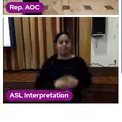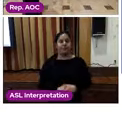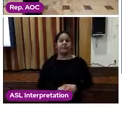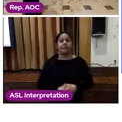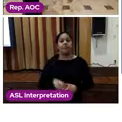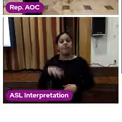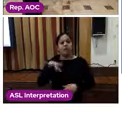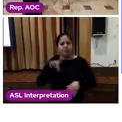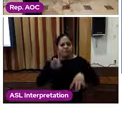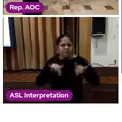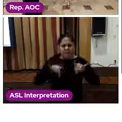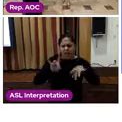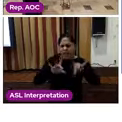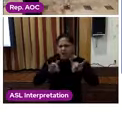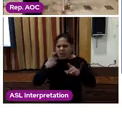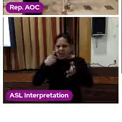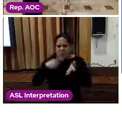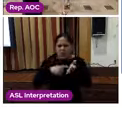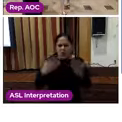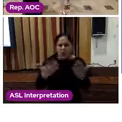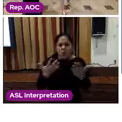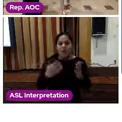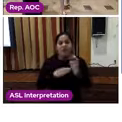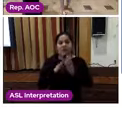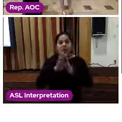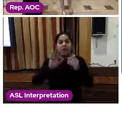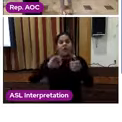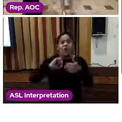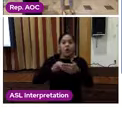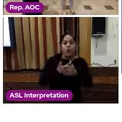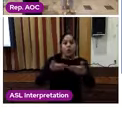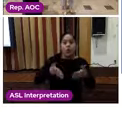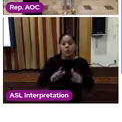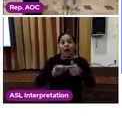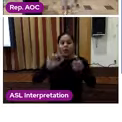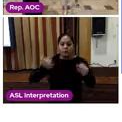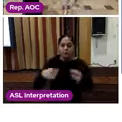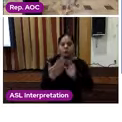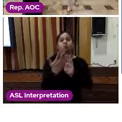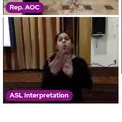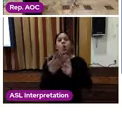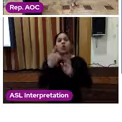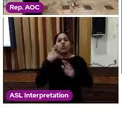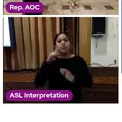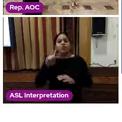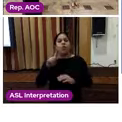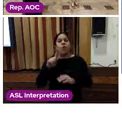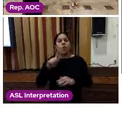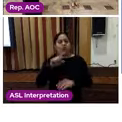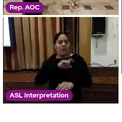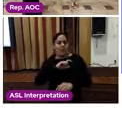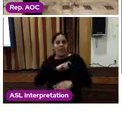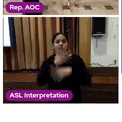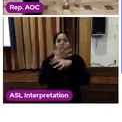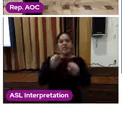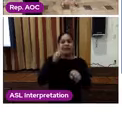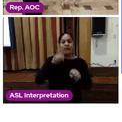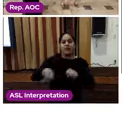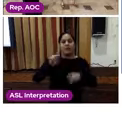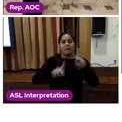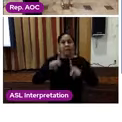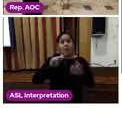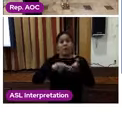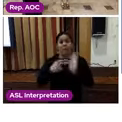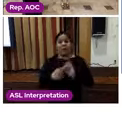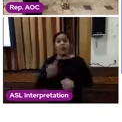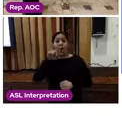And what they find is that we've developed a new approach to public safety where you not only get an ER doctor to stitch you